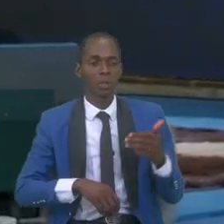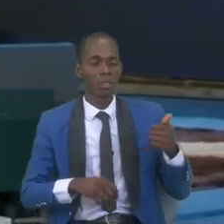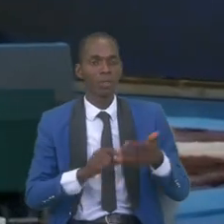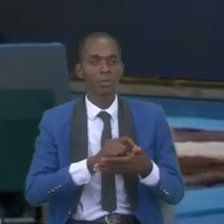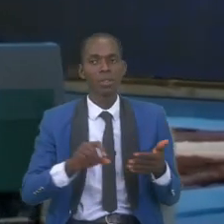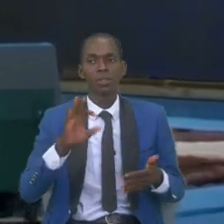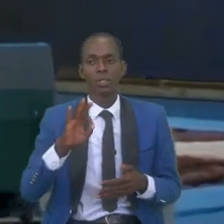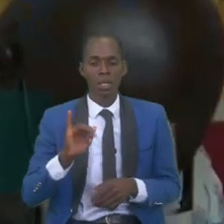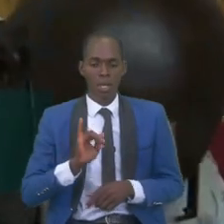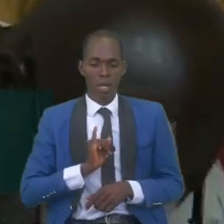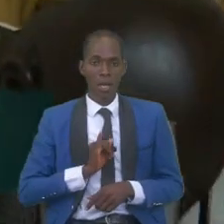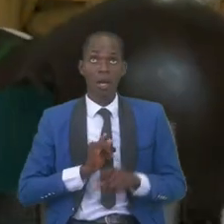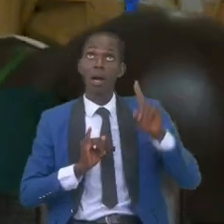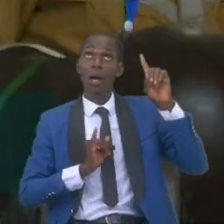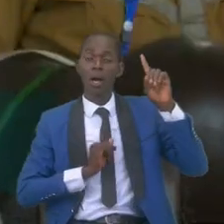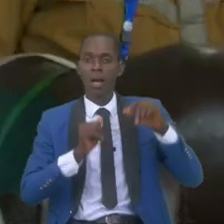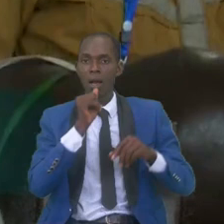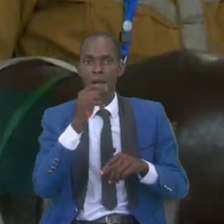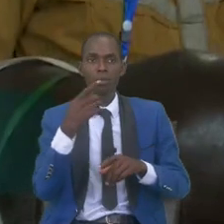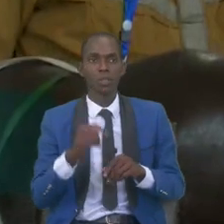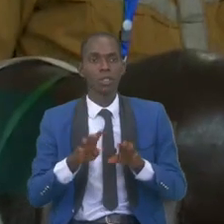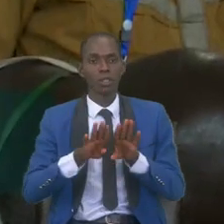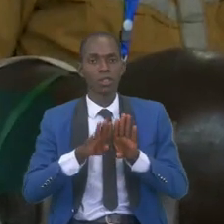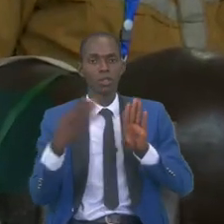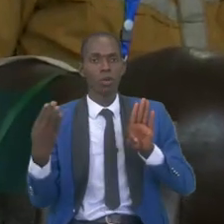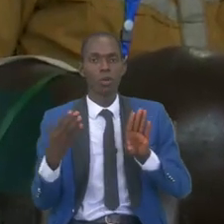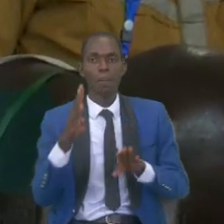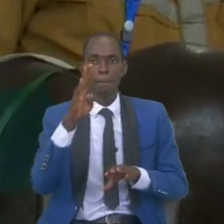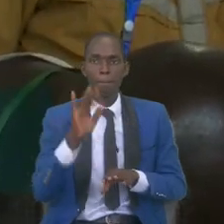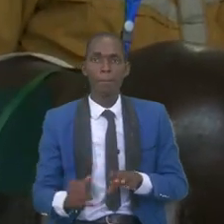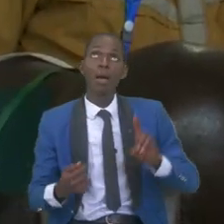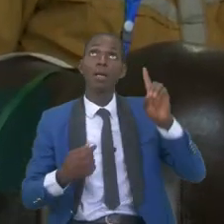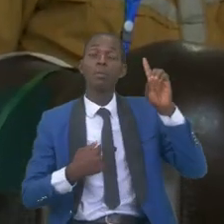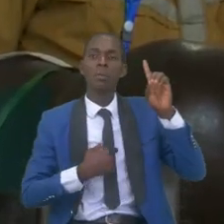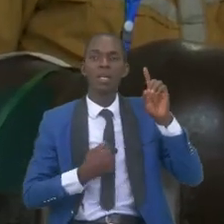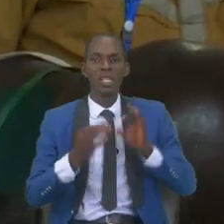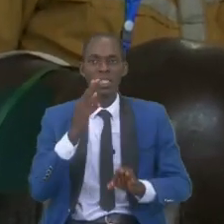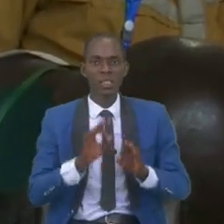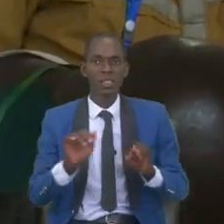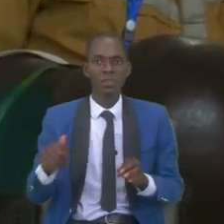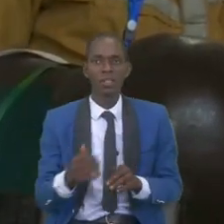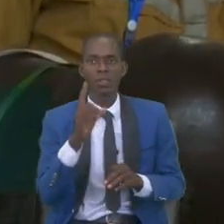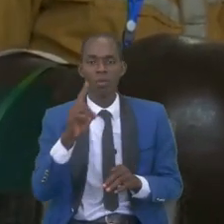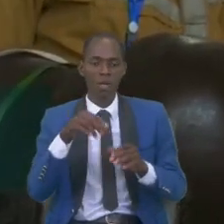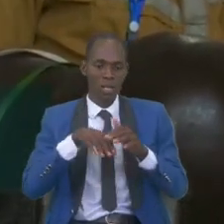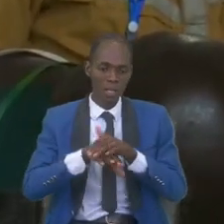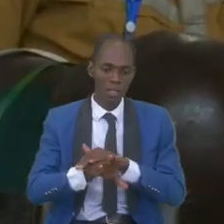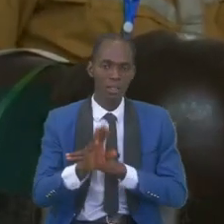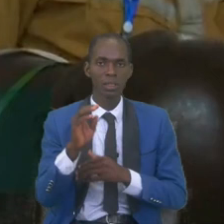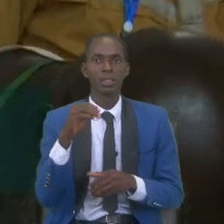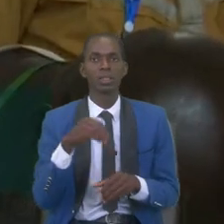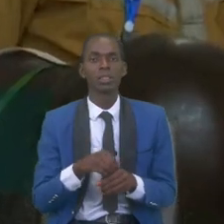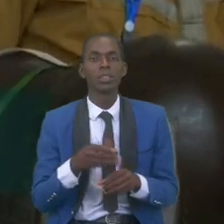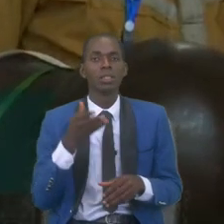am the door. By me. It's only by him. If any man enter in, he shall